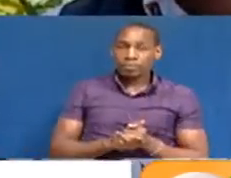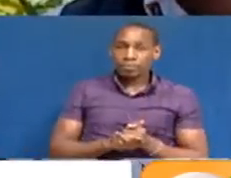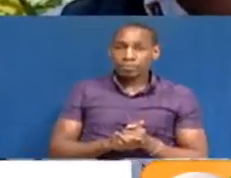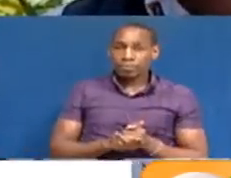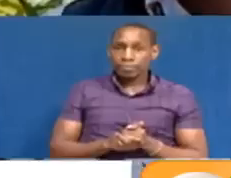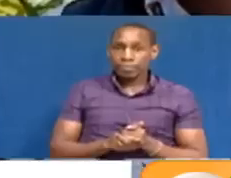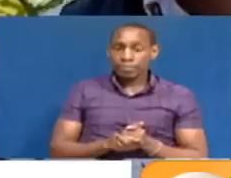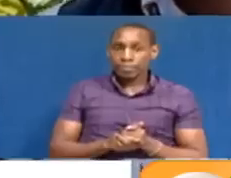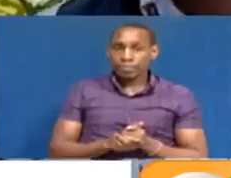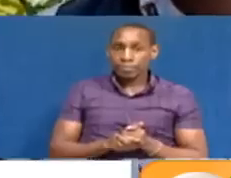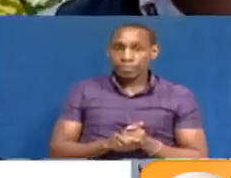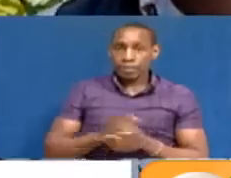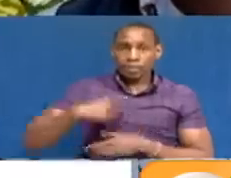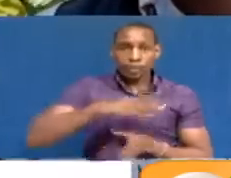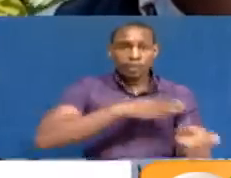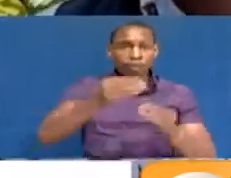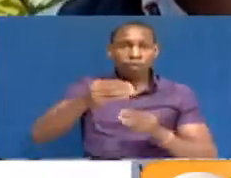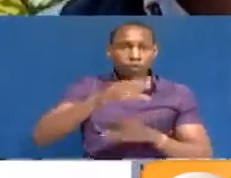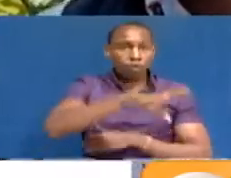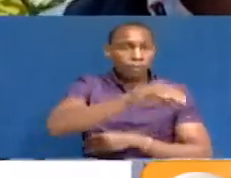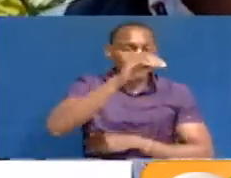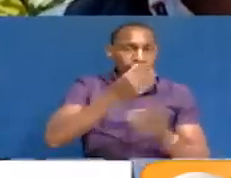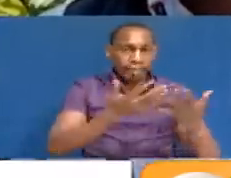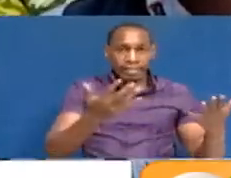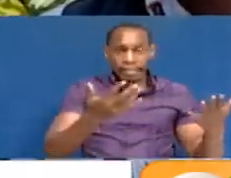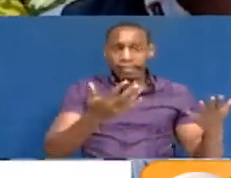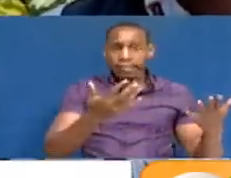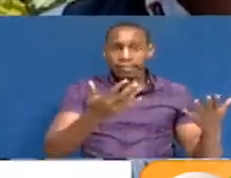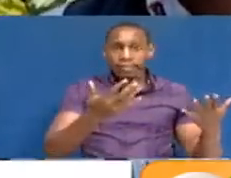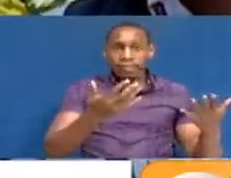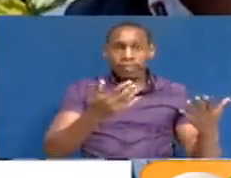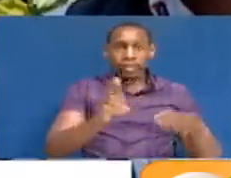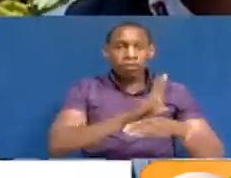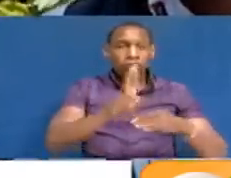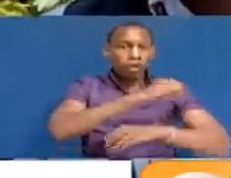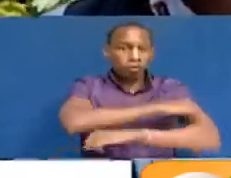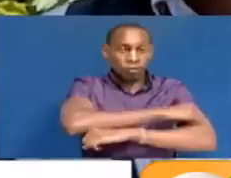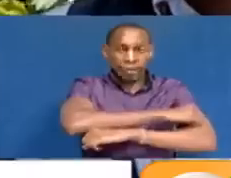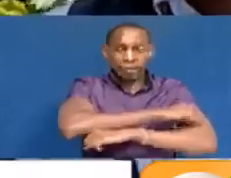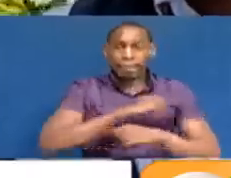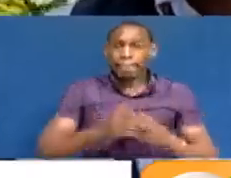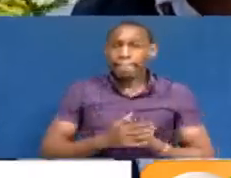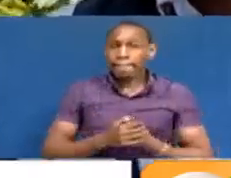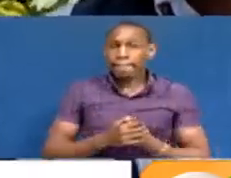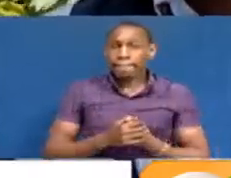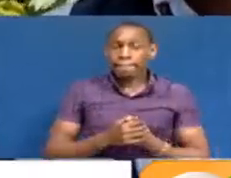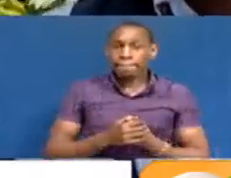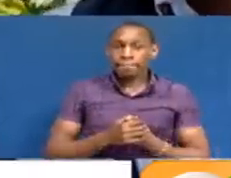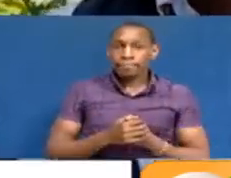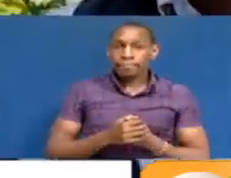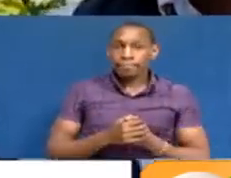him because we went to pick fruits so that he can carry them to school. Yeah. It was